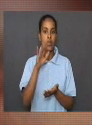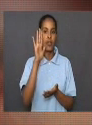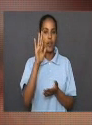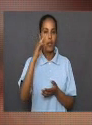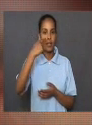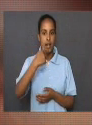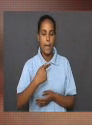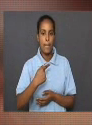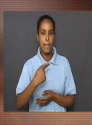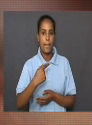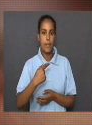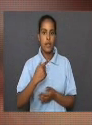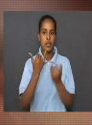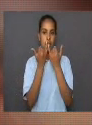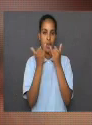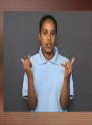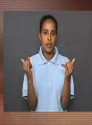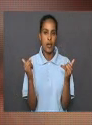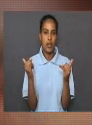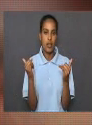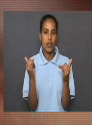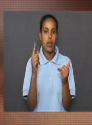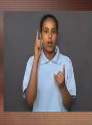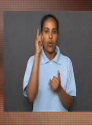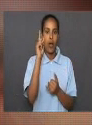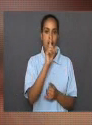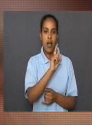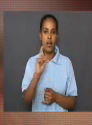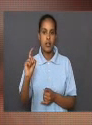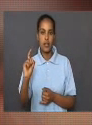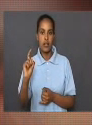1.5 grams divided by